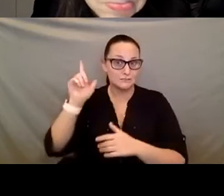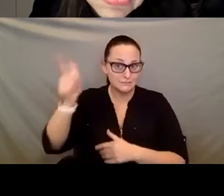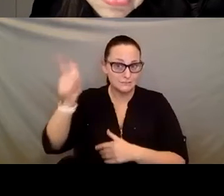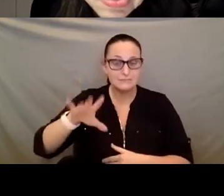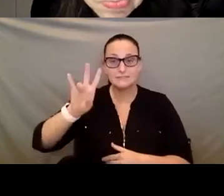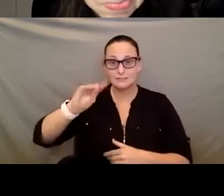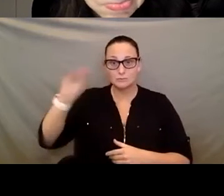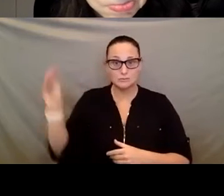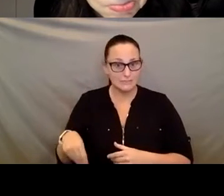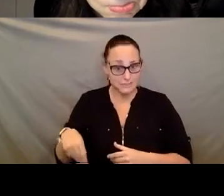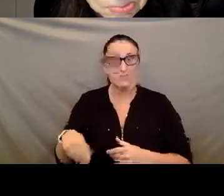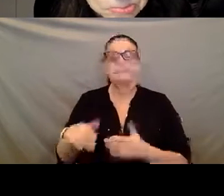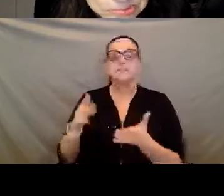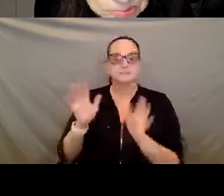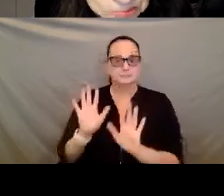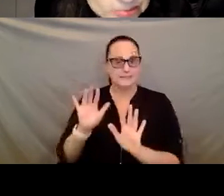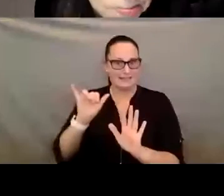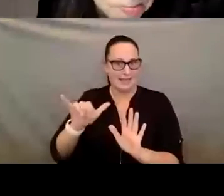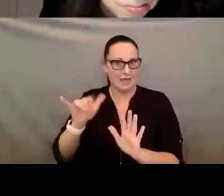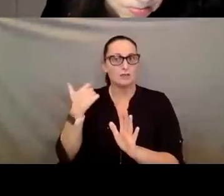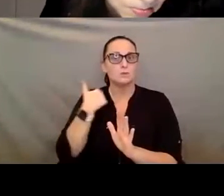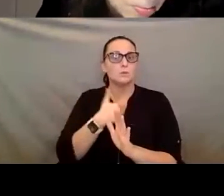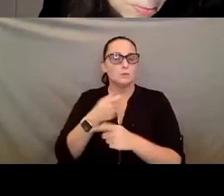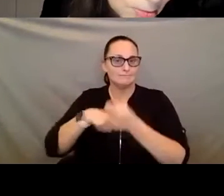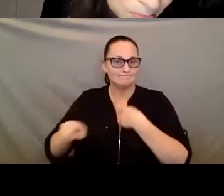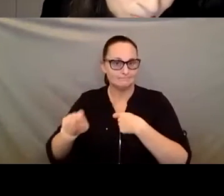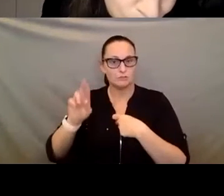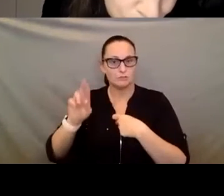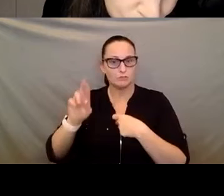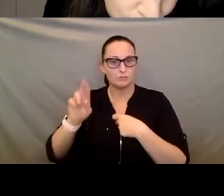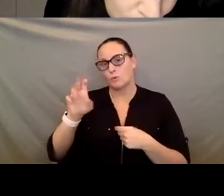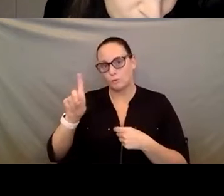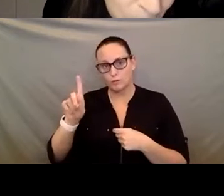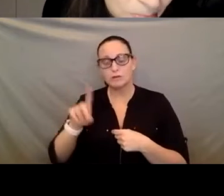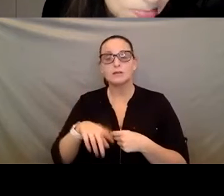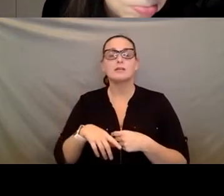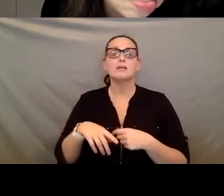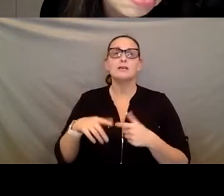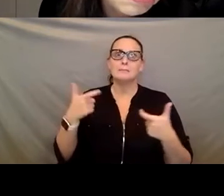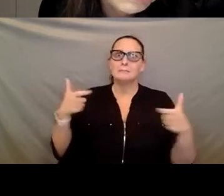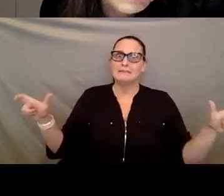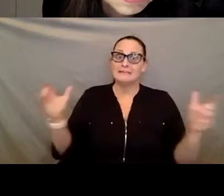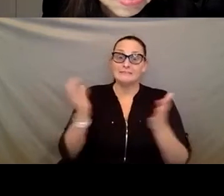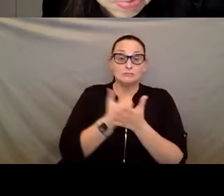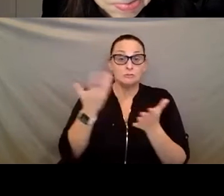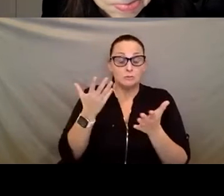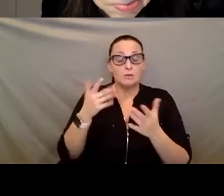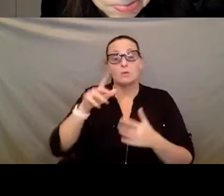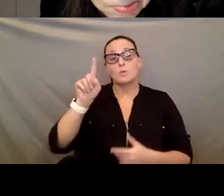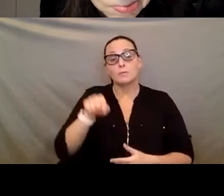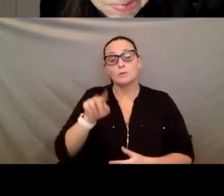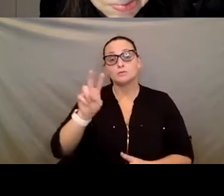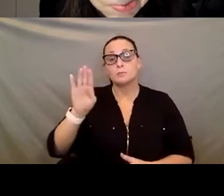cut to in-home support services. So that was restored as well. Huge victory was $1.2